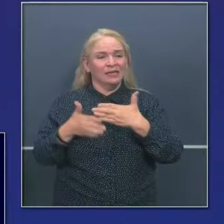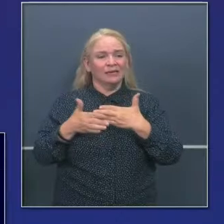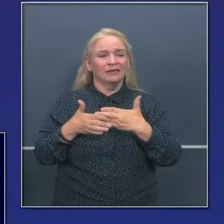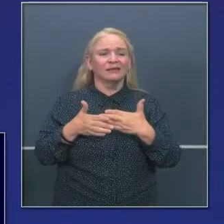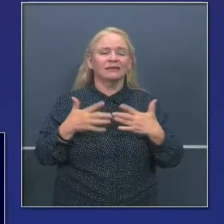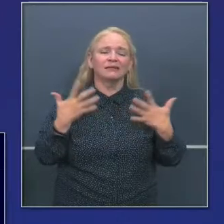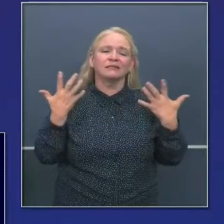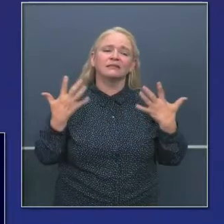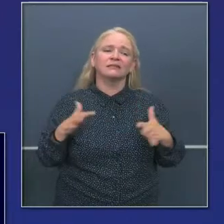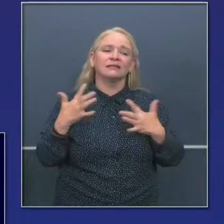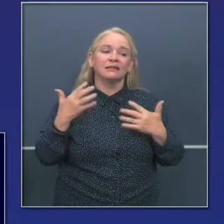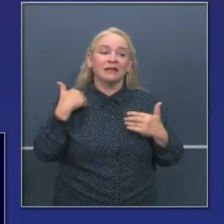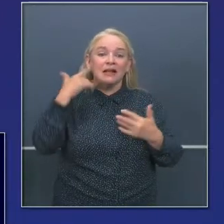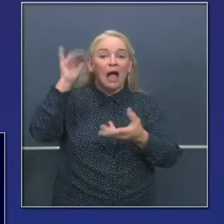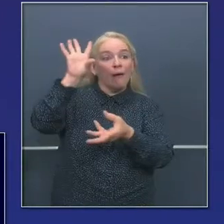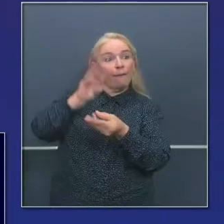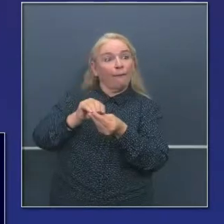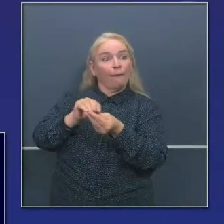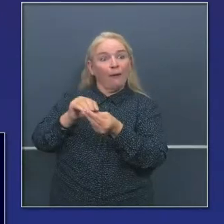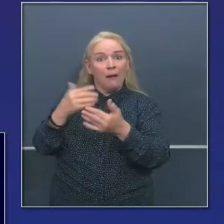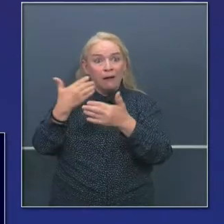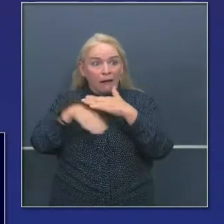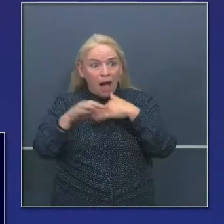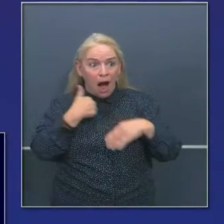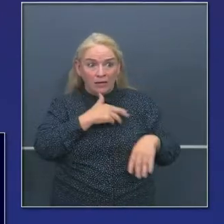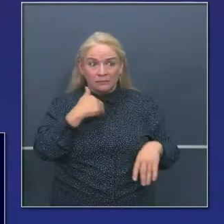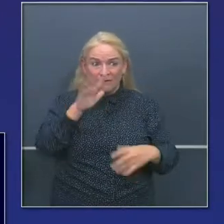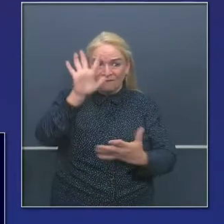of hospitalizations represents